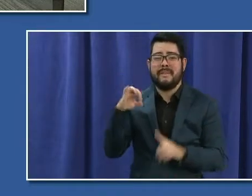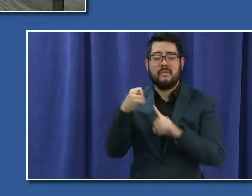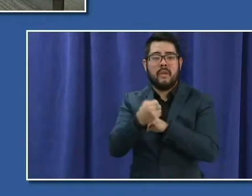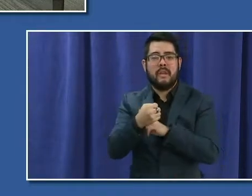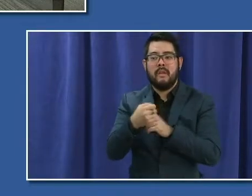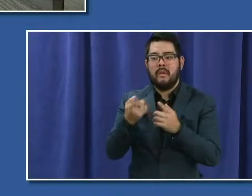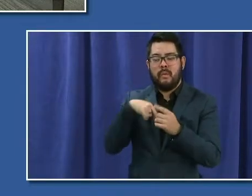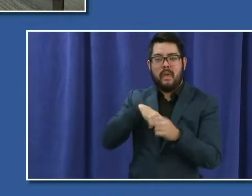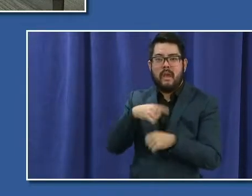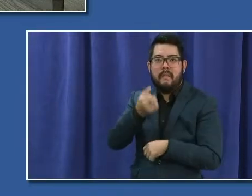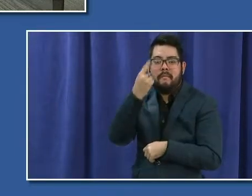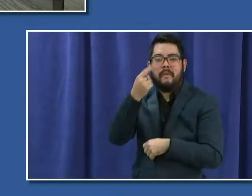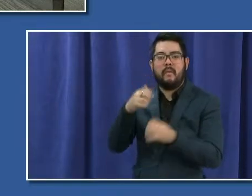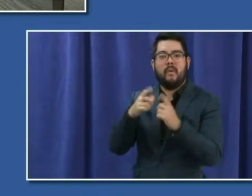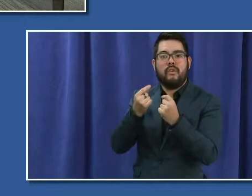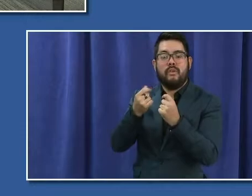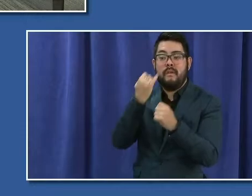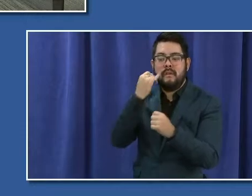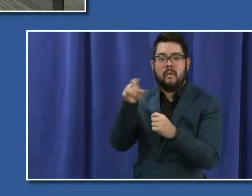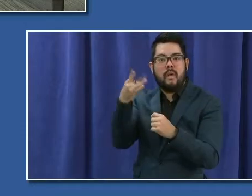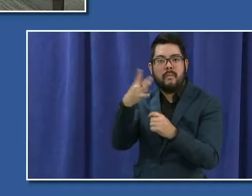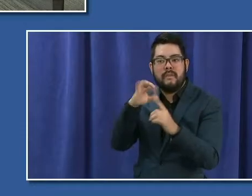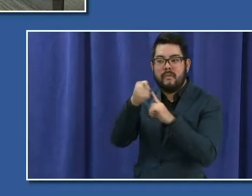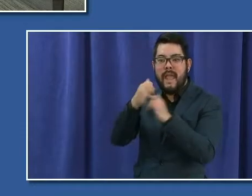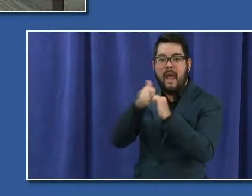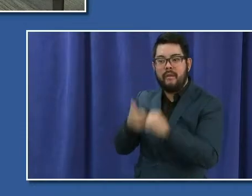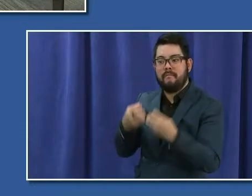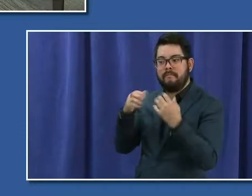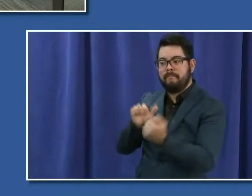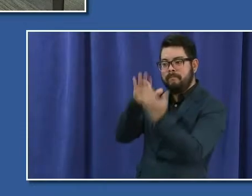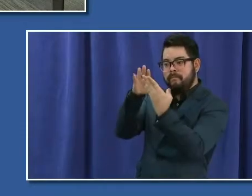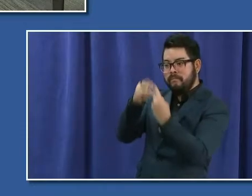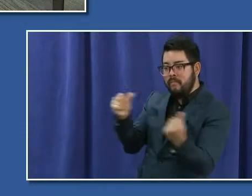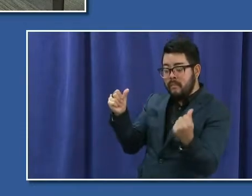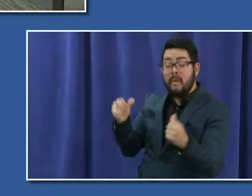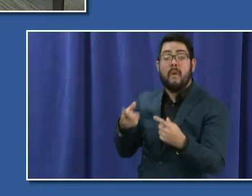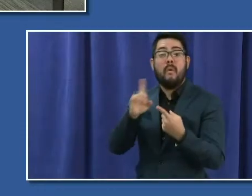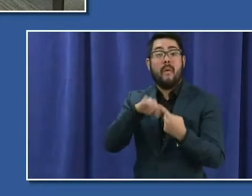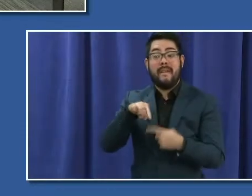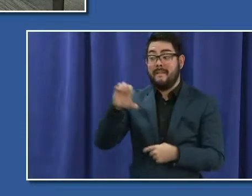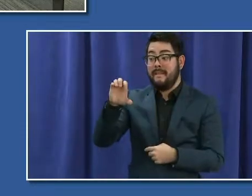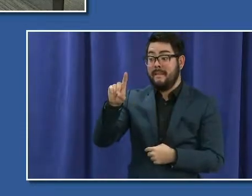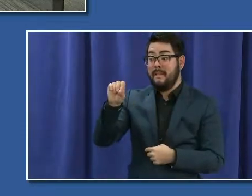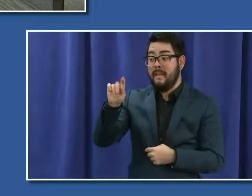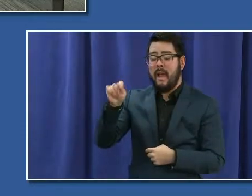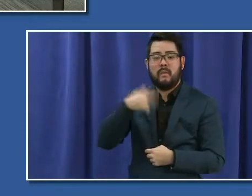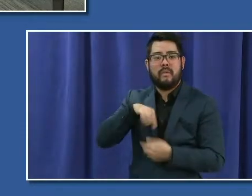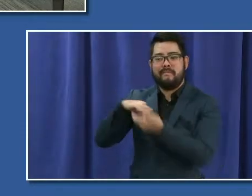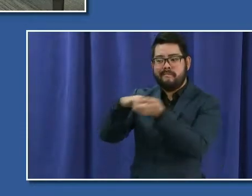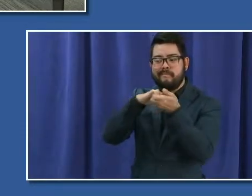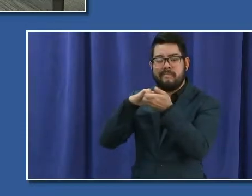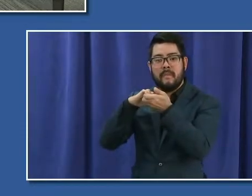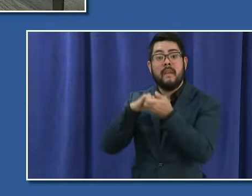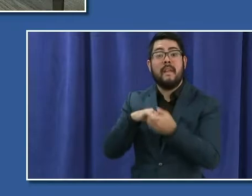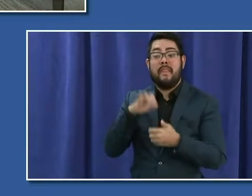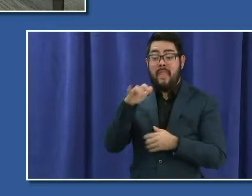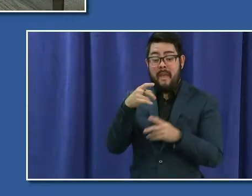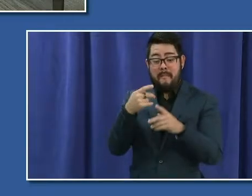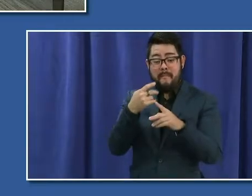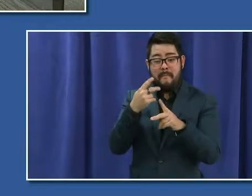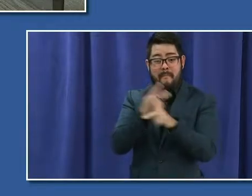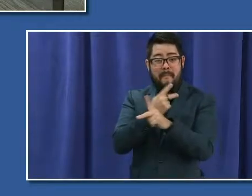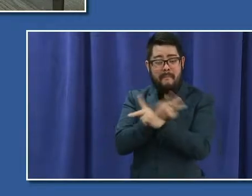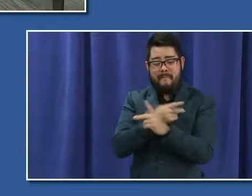what we're up against. Right. And here, again, this is where we collaborate with our partners with CDOT to talk about, as we're putting the cost together, what